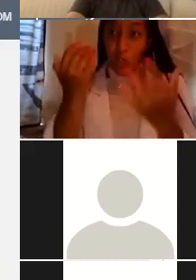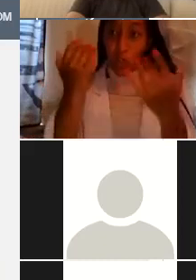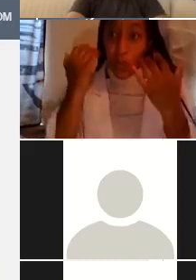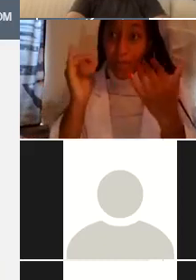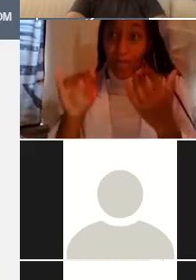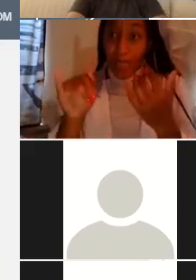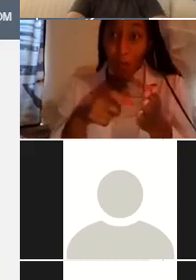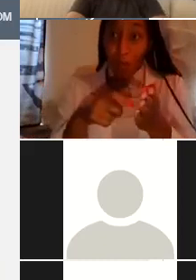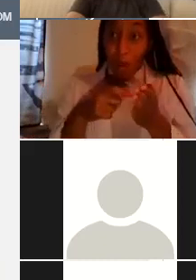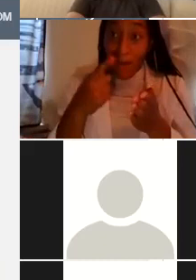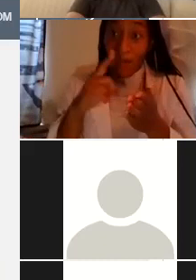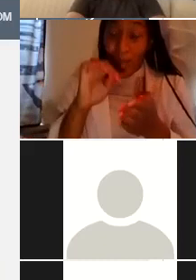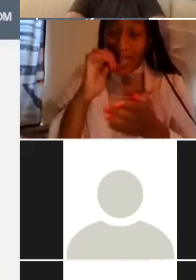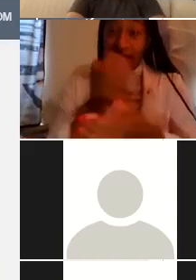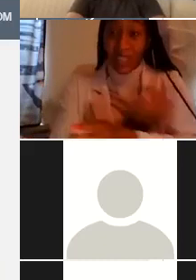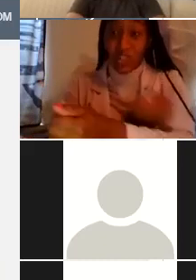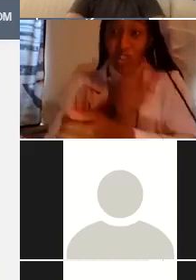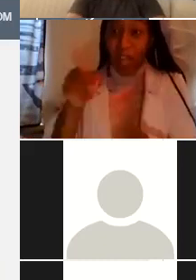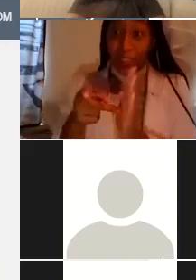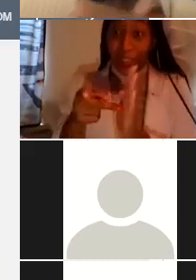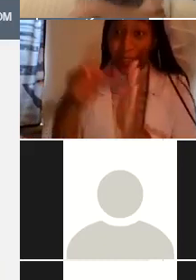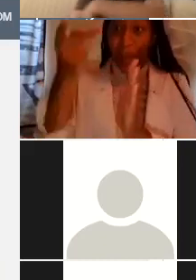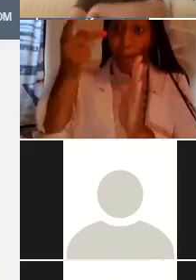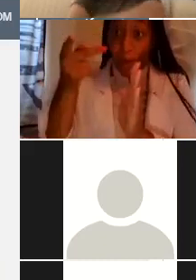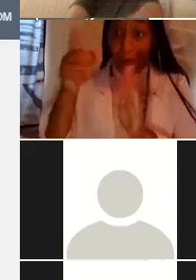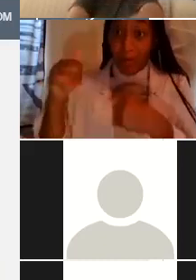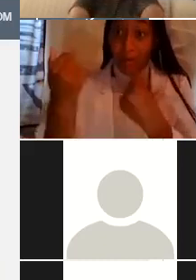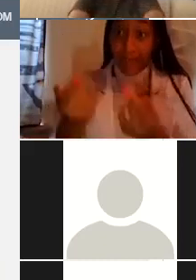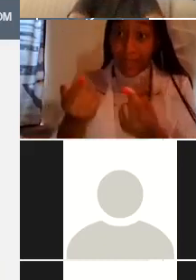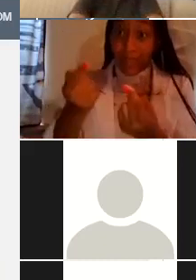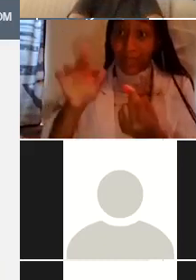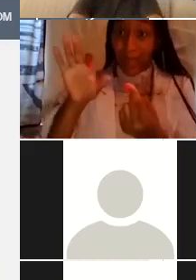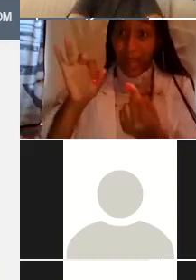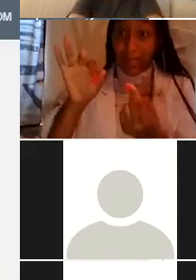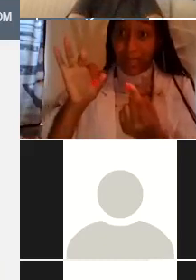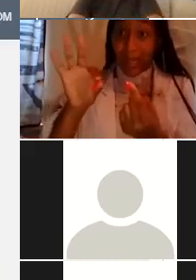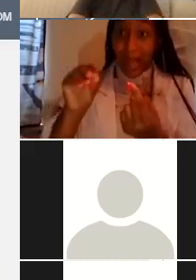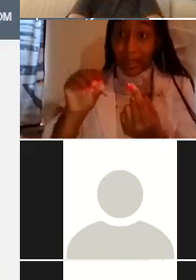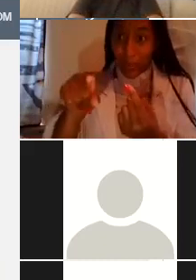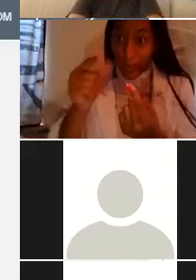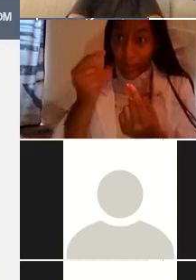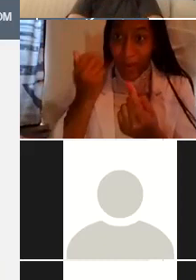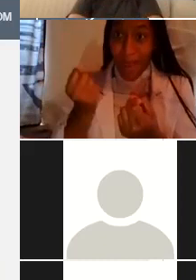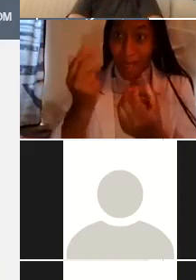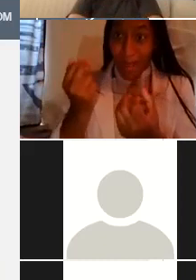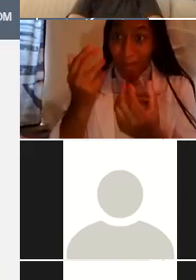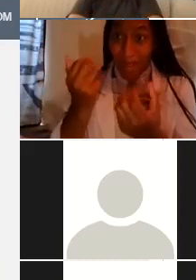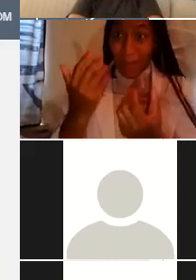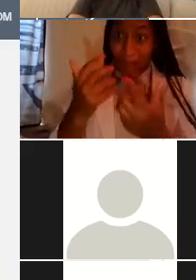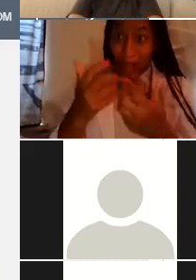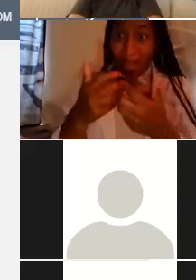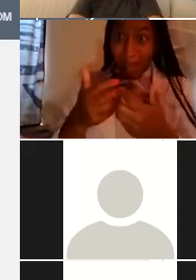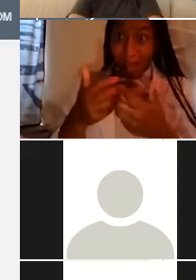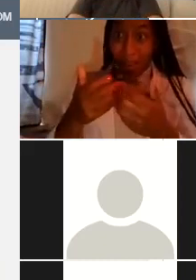has doubled since 1990. But, you know, we got a lot more high-tech gadgets right nowadays, right? So